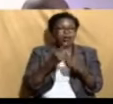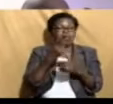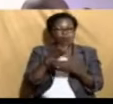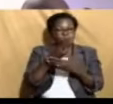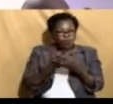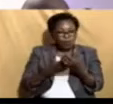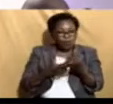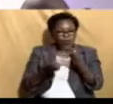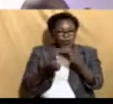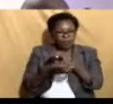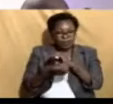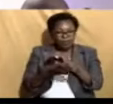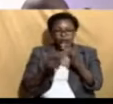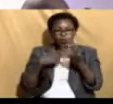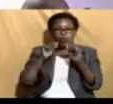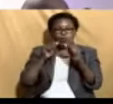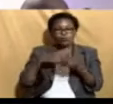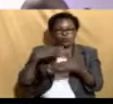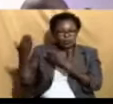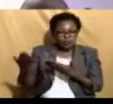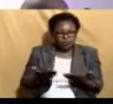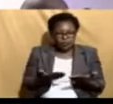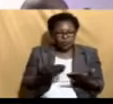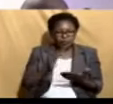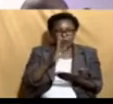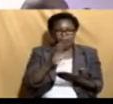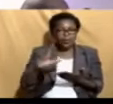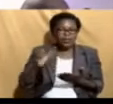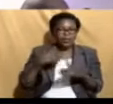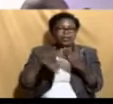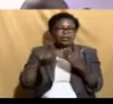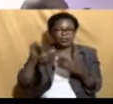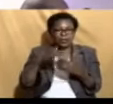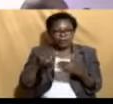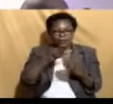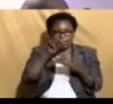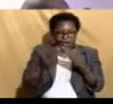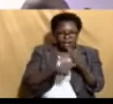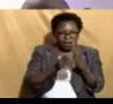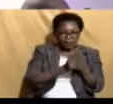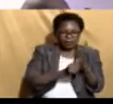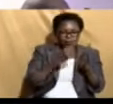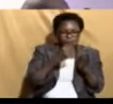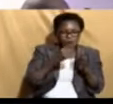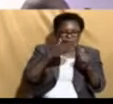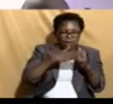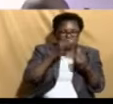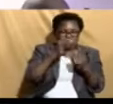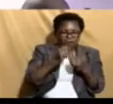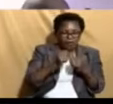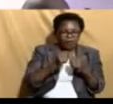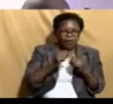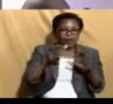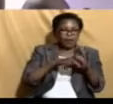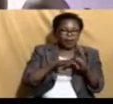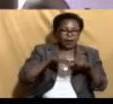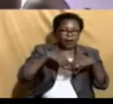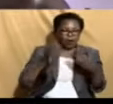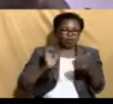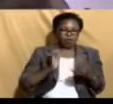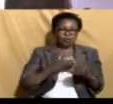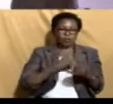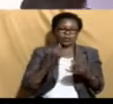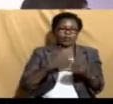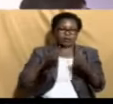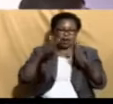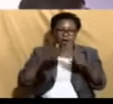of which prescribe who may introduce a bill in Parliament. Under Article 109(5), a member or committee of the relevant